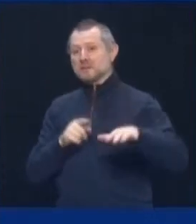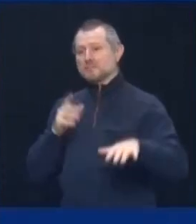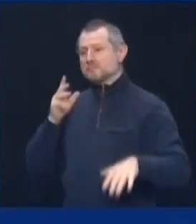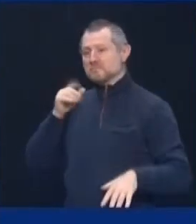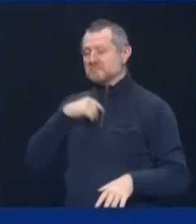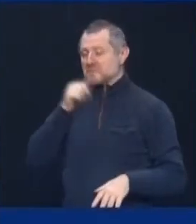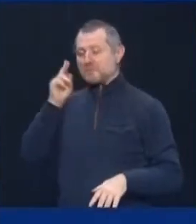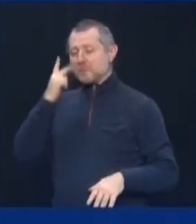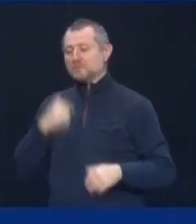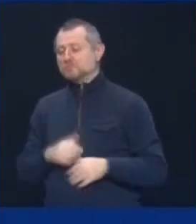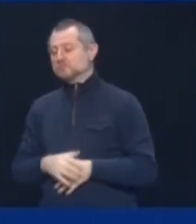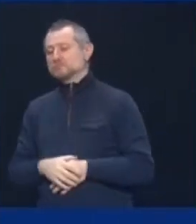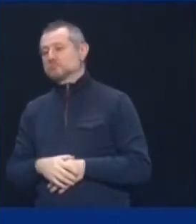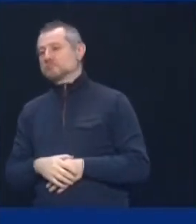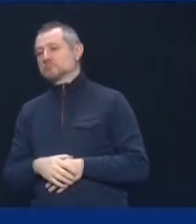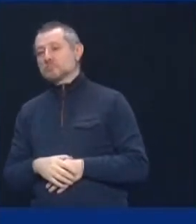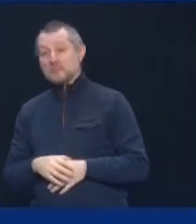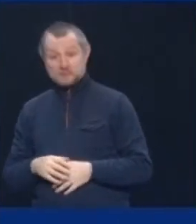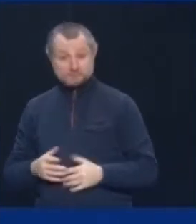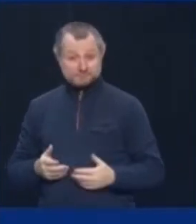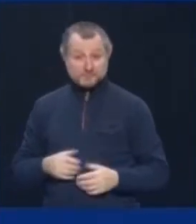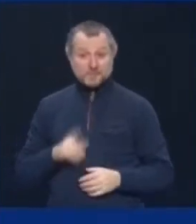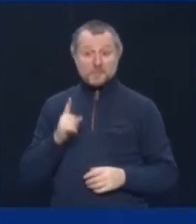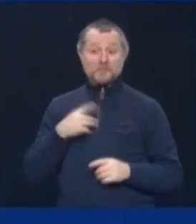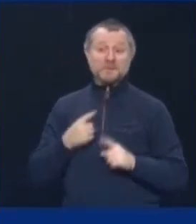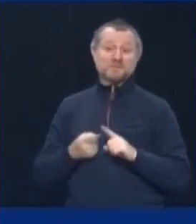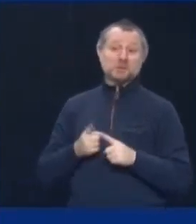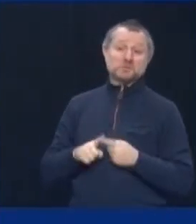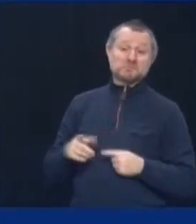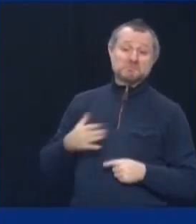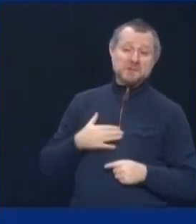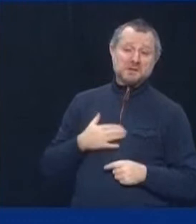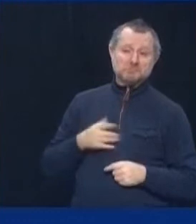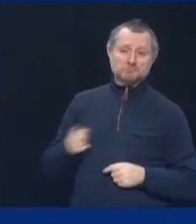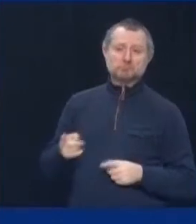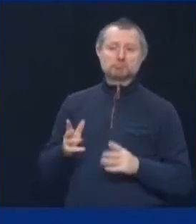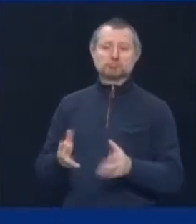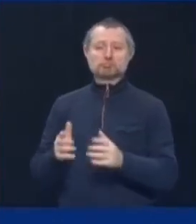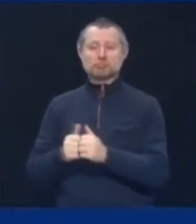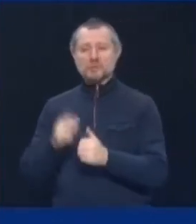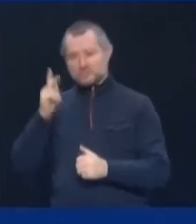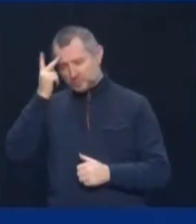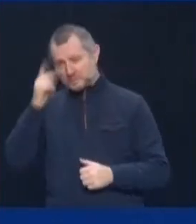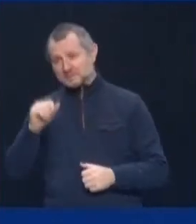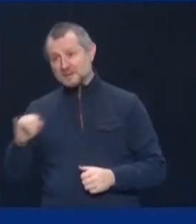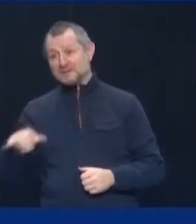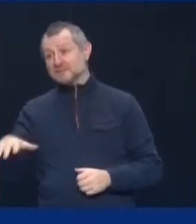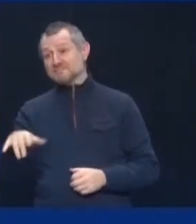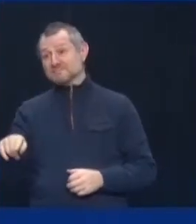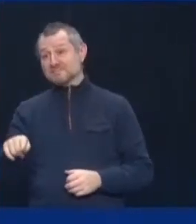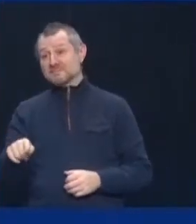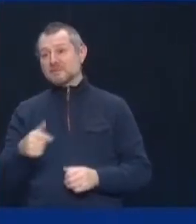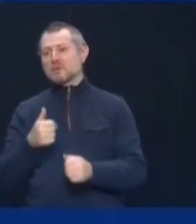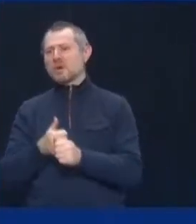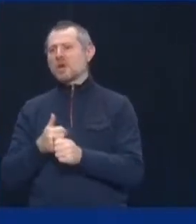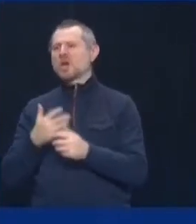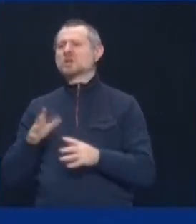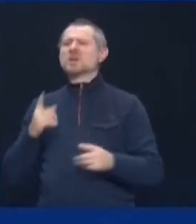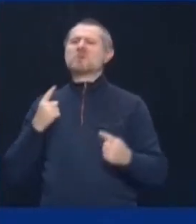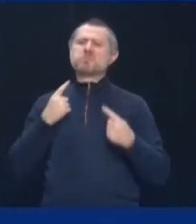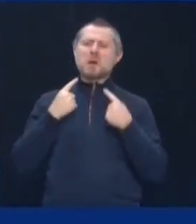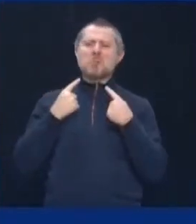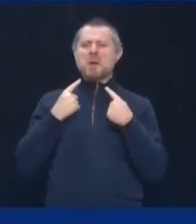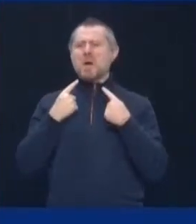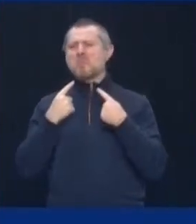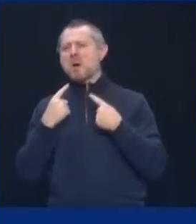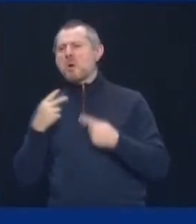A friend of mine is talking to a politician on Staten Island who's been very vocal. This is a hoax.